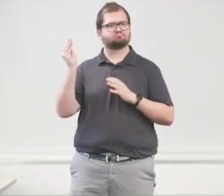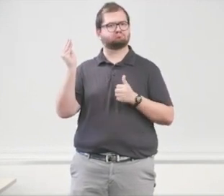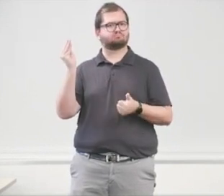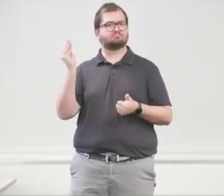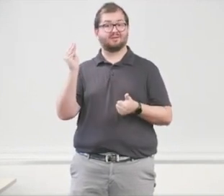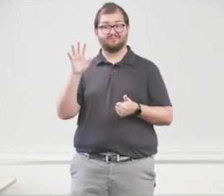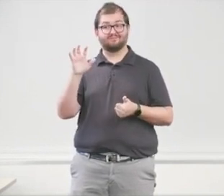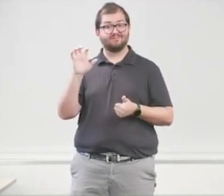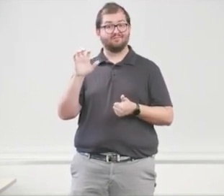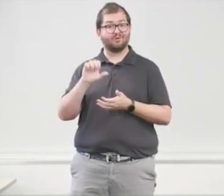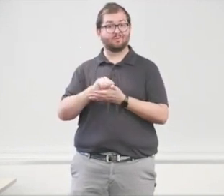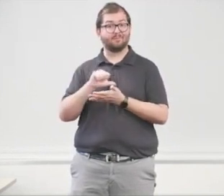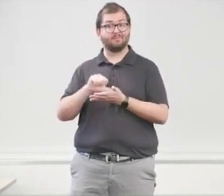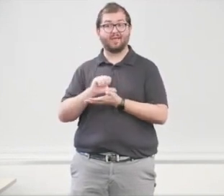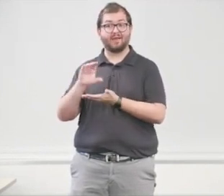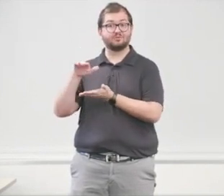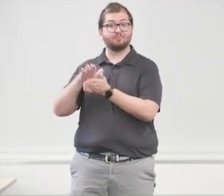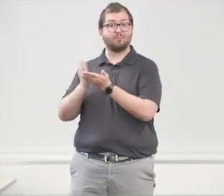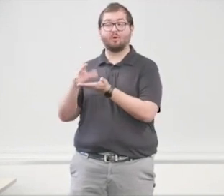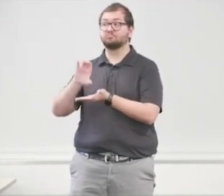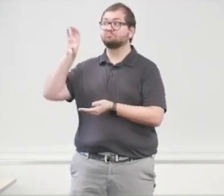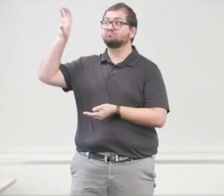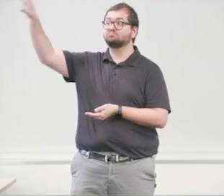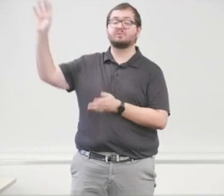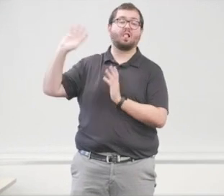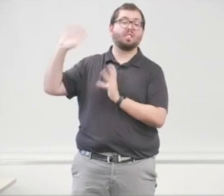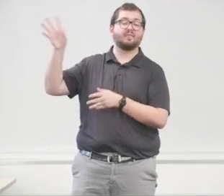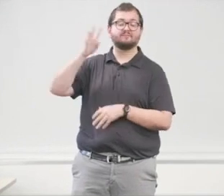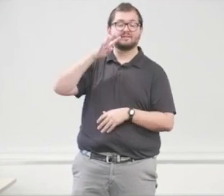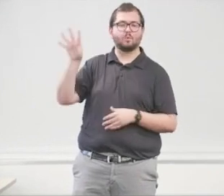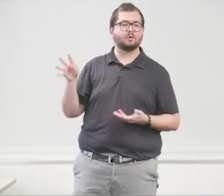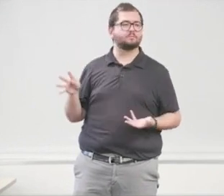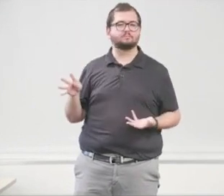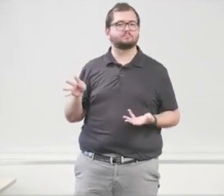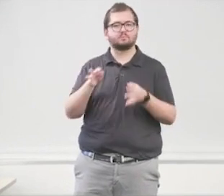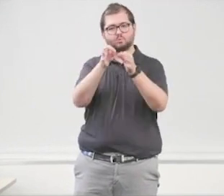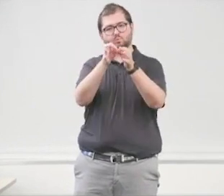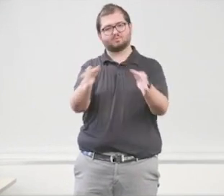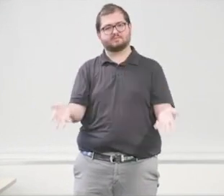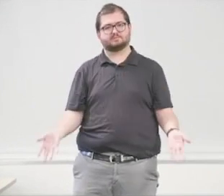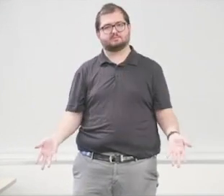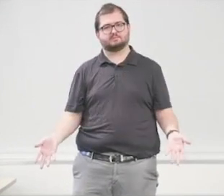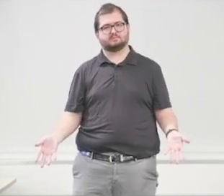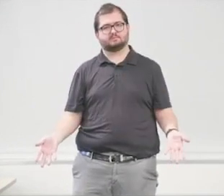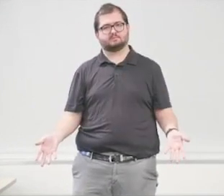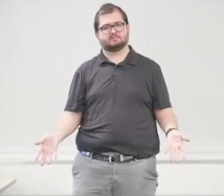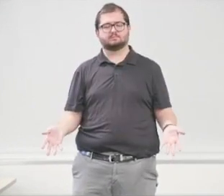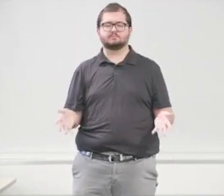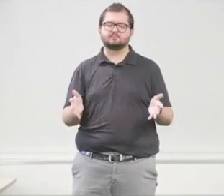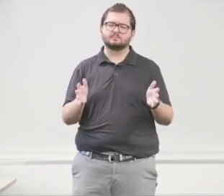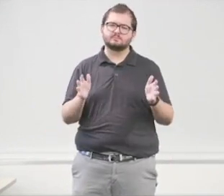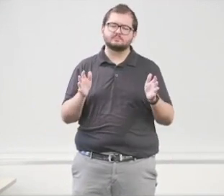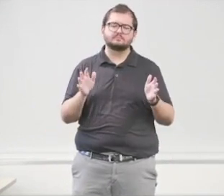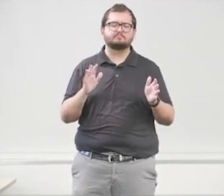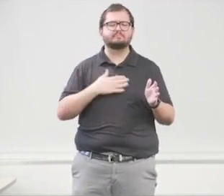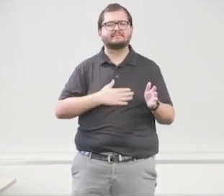that sits on a binder and a shelf that no one ever reads and no one ever talks about, it is absolutely irrelevant. So we need to make sure, partner